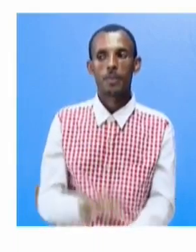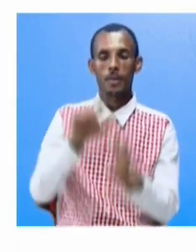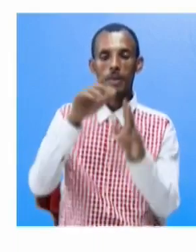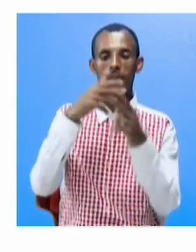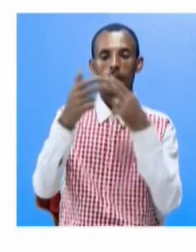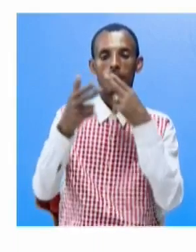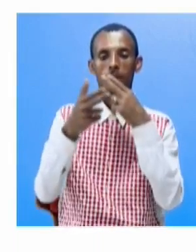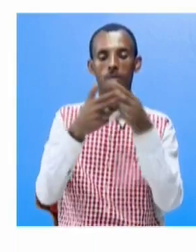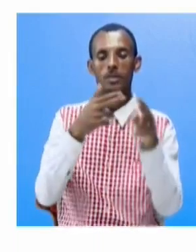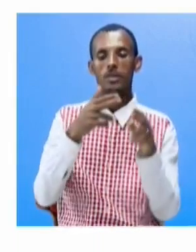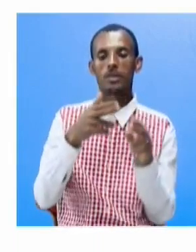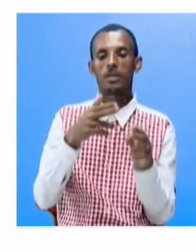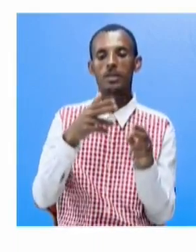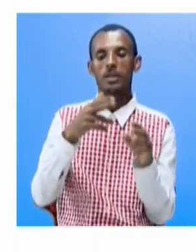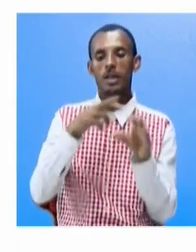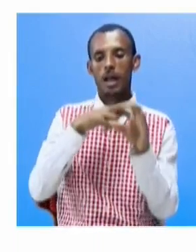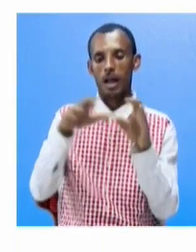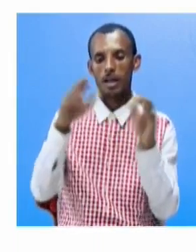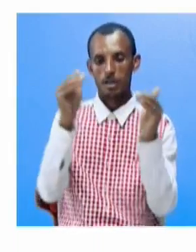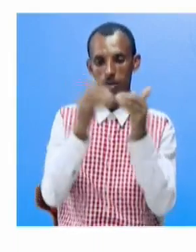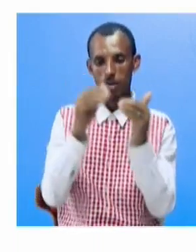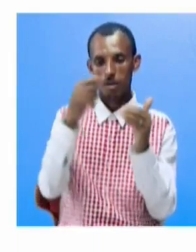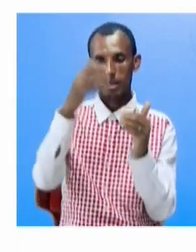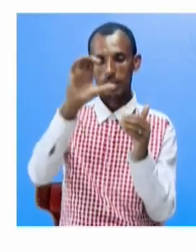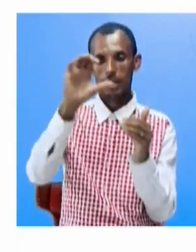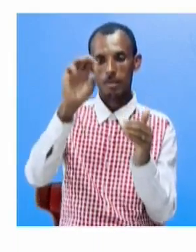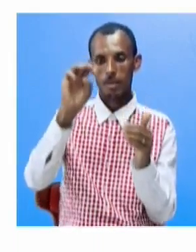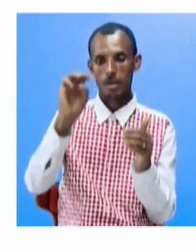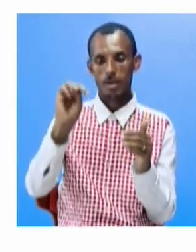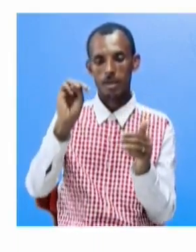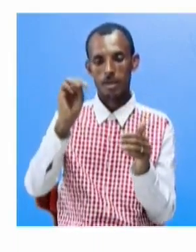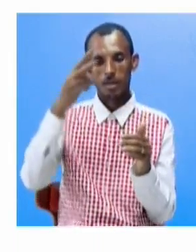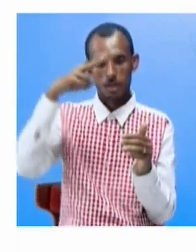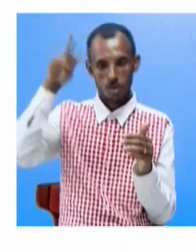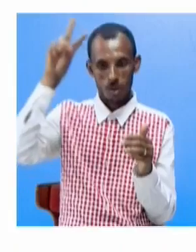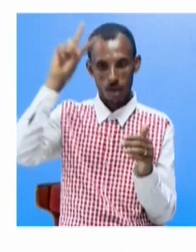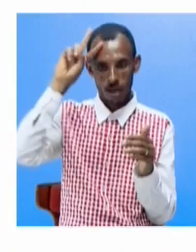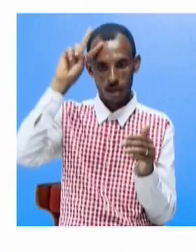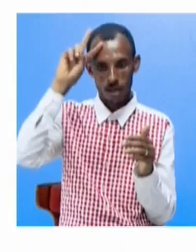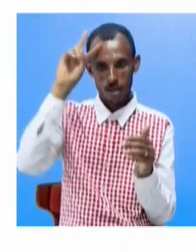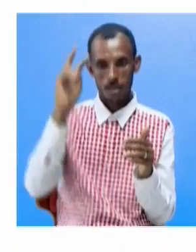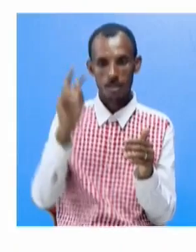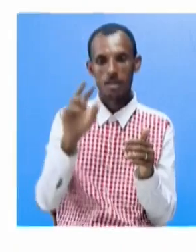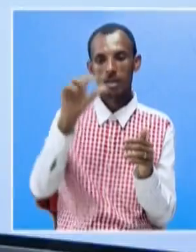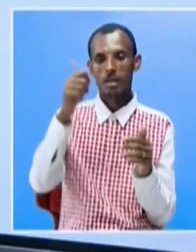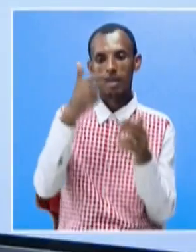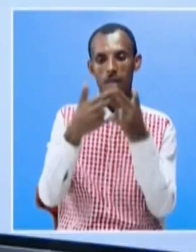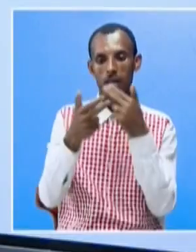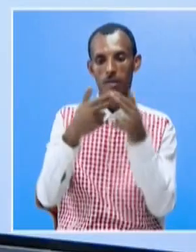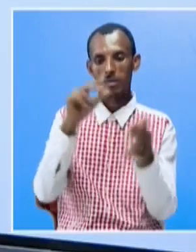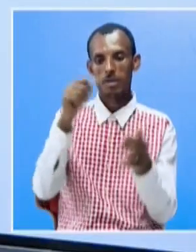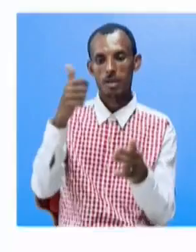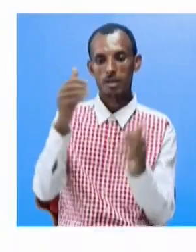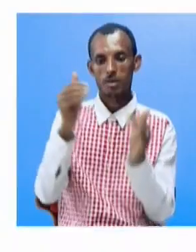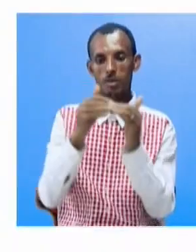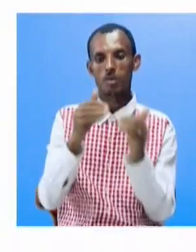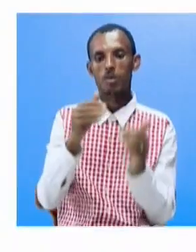times radius here it is 10 centimeter. So square it, 10 centimeter. Squared, you have this one,